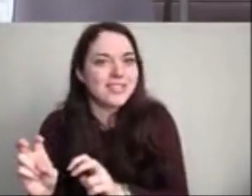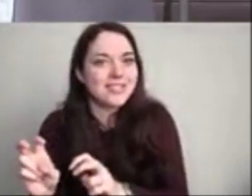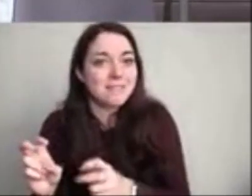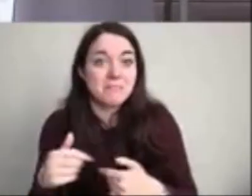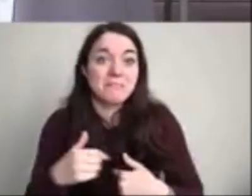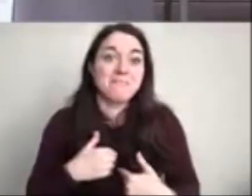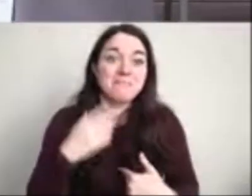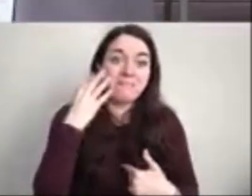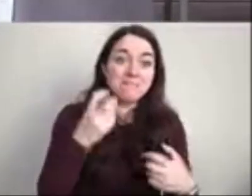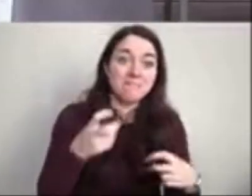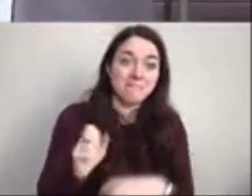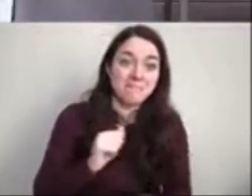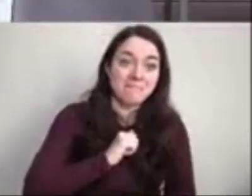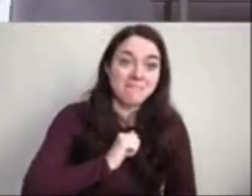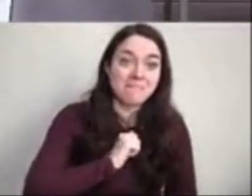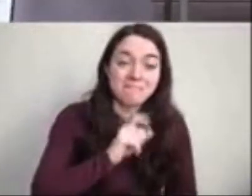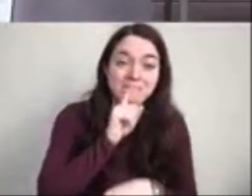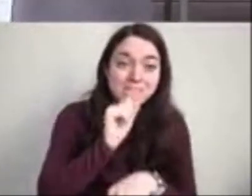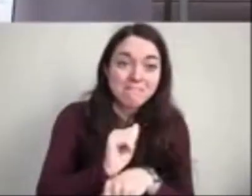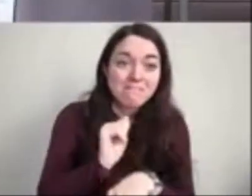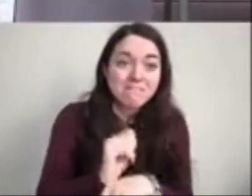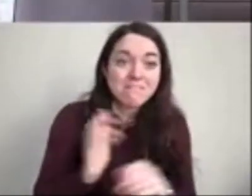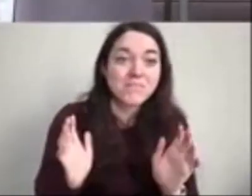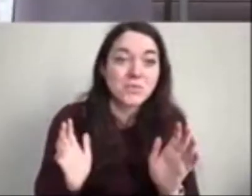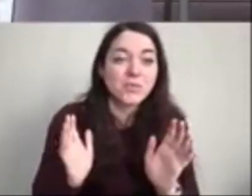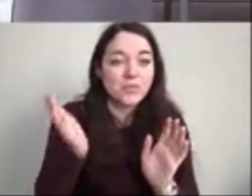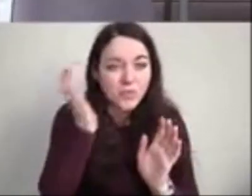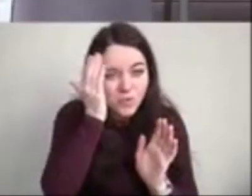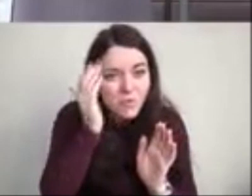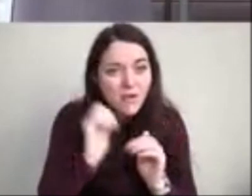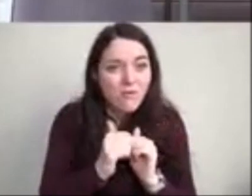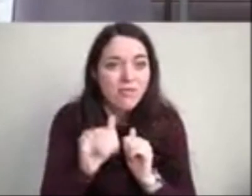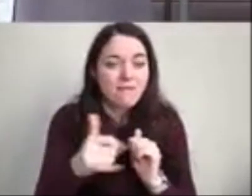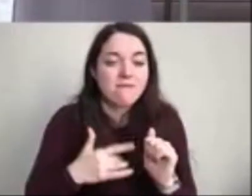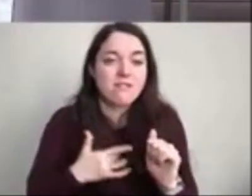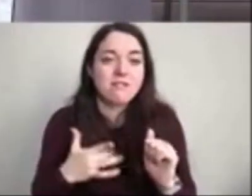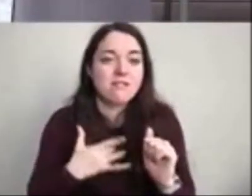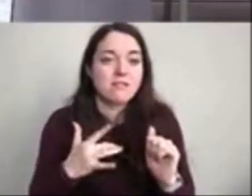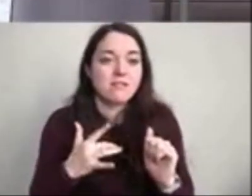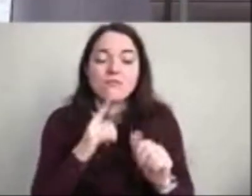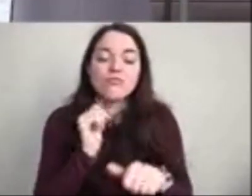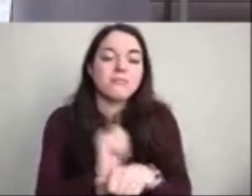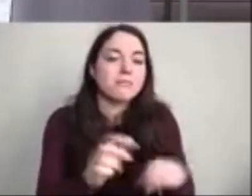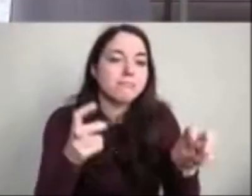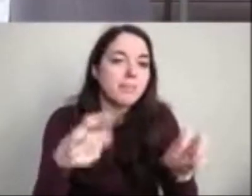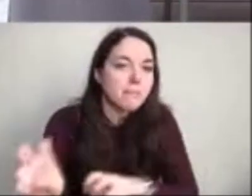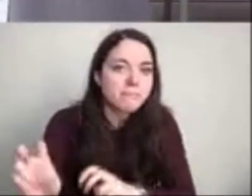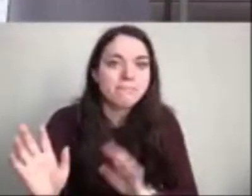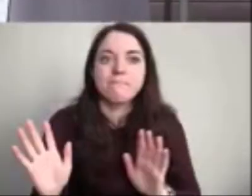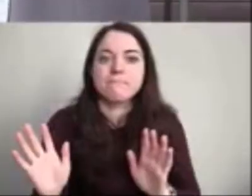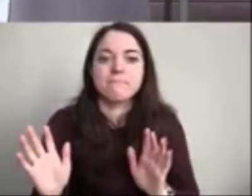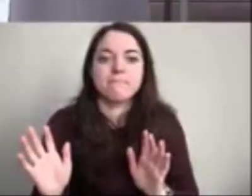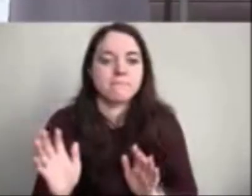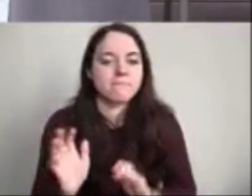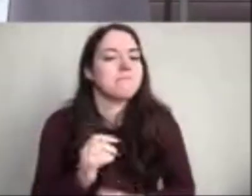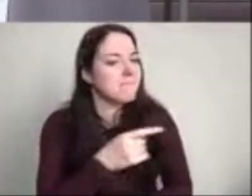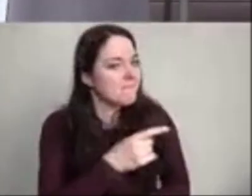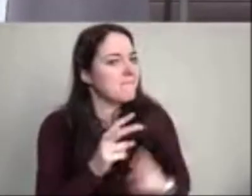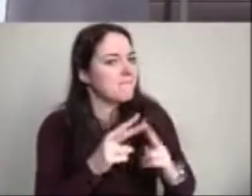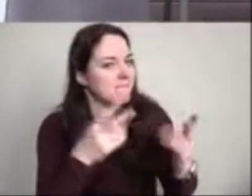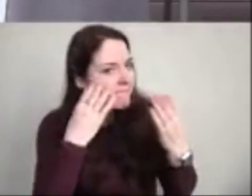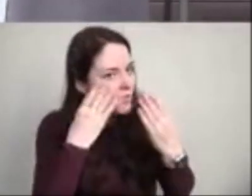transition, completely in transition. And very open.